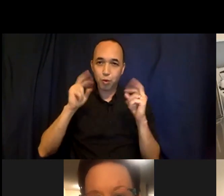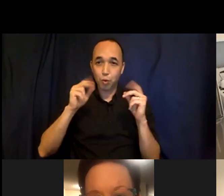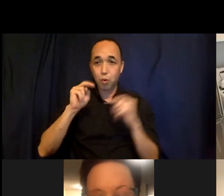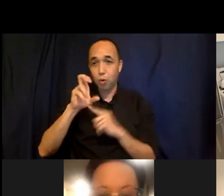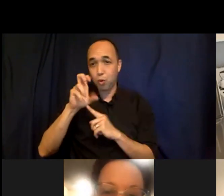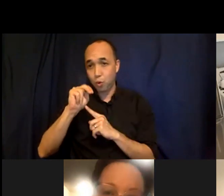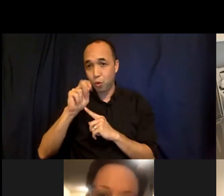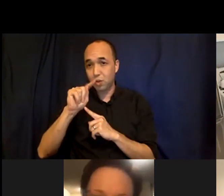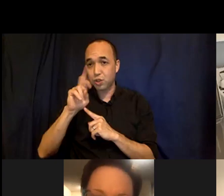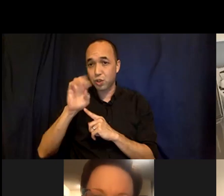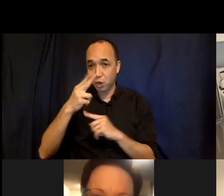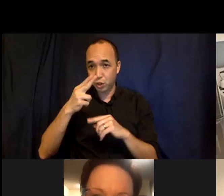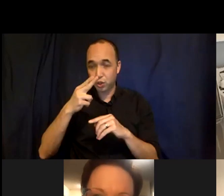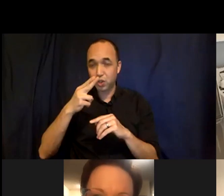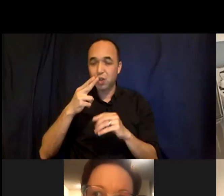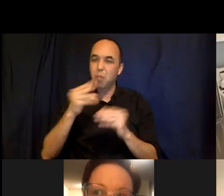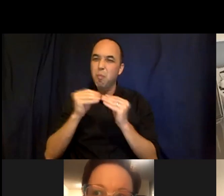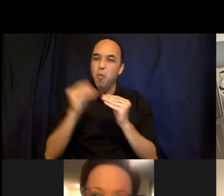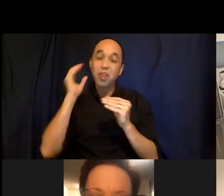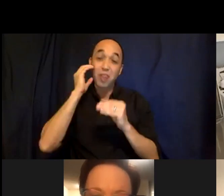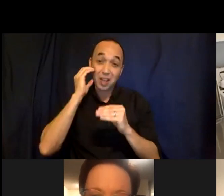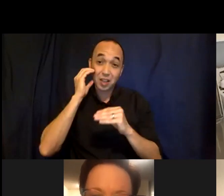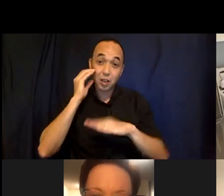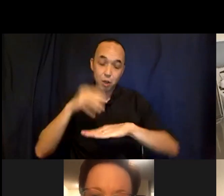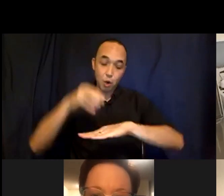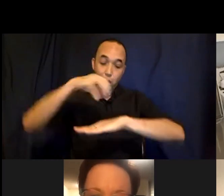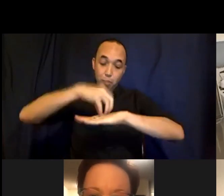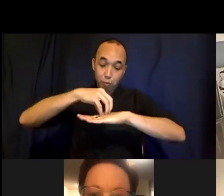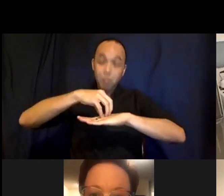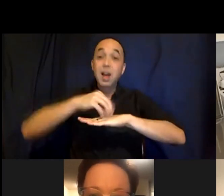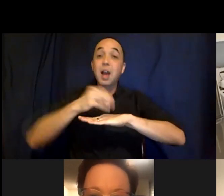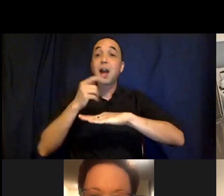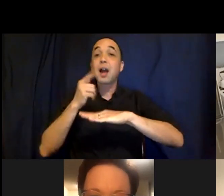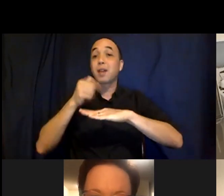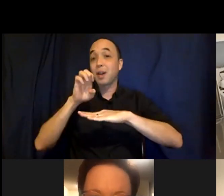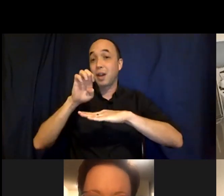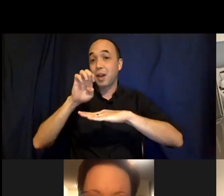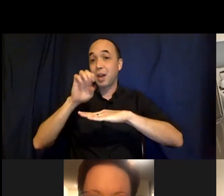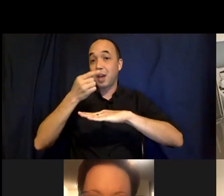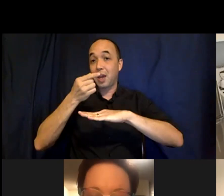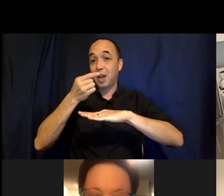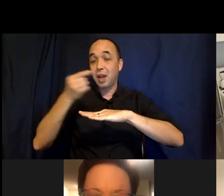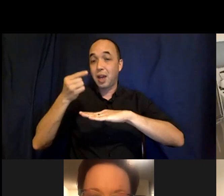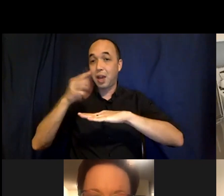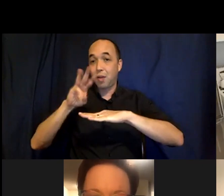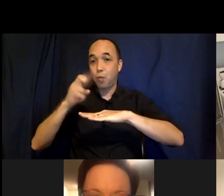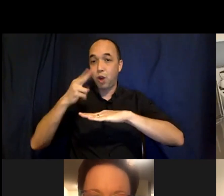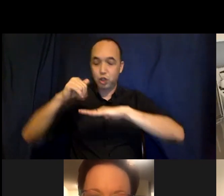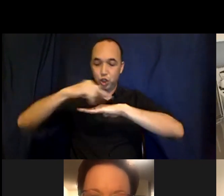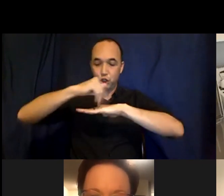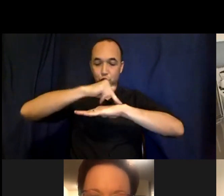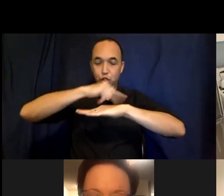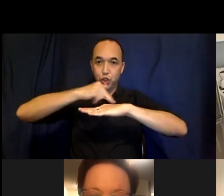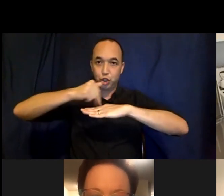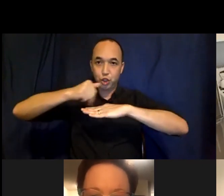an egg wash around the edge. So when we put the top on it and we crimp it with a fork, it's just going to help seal that